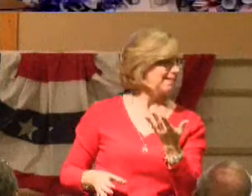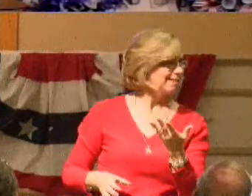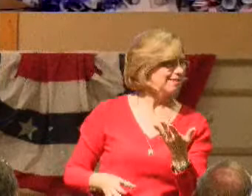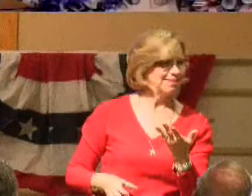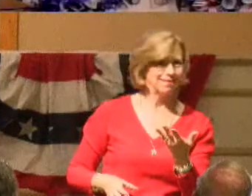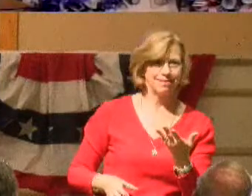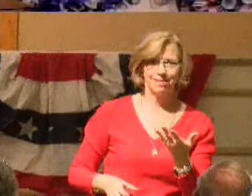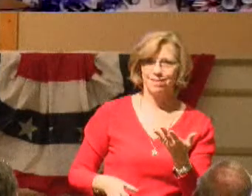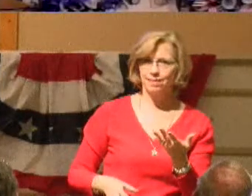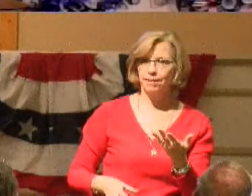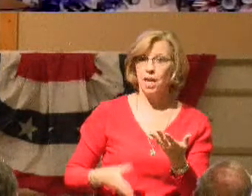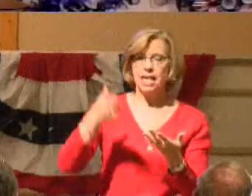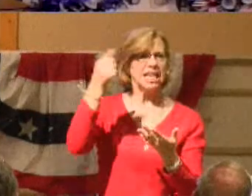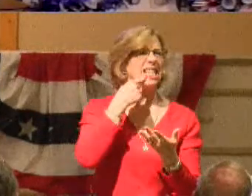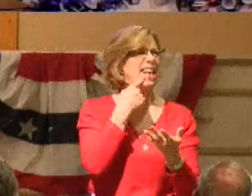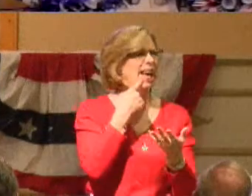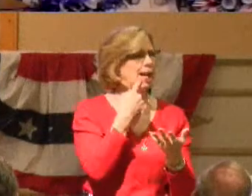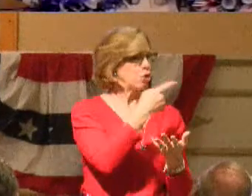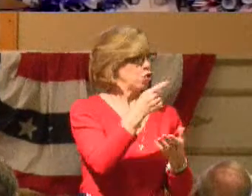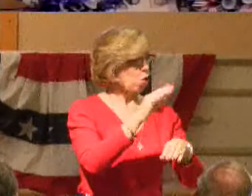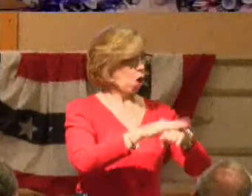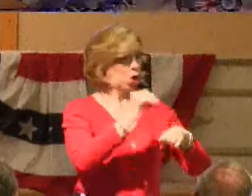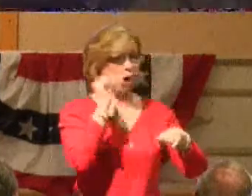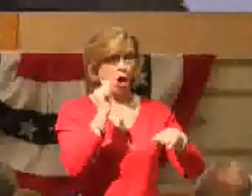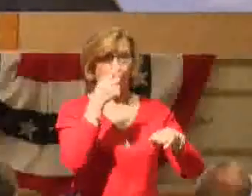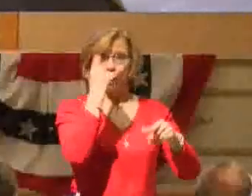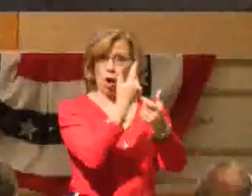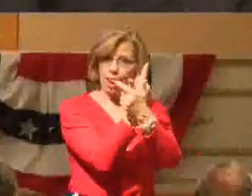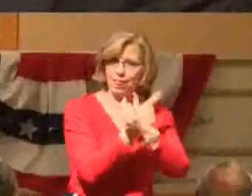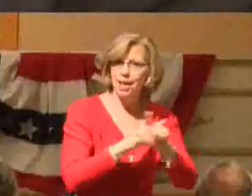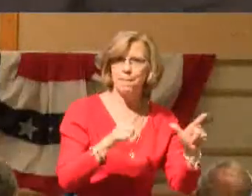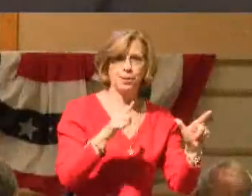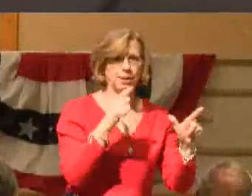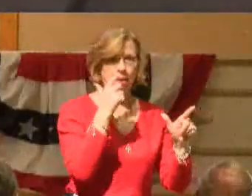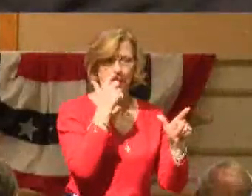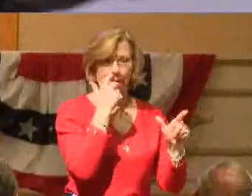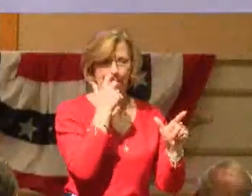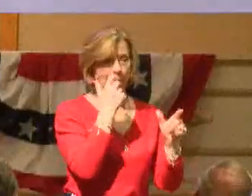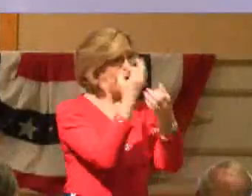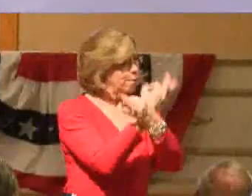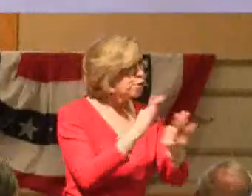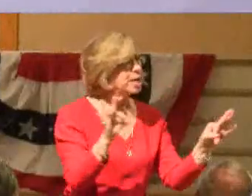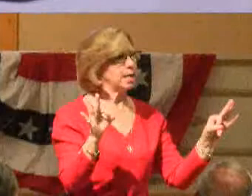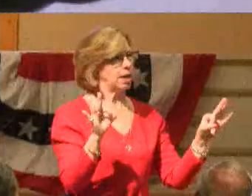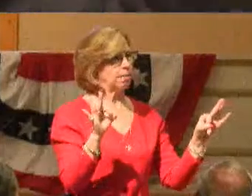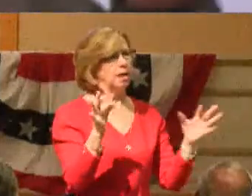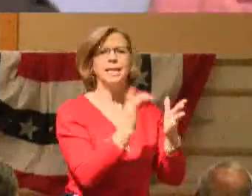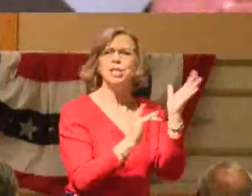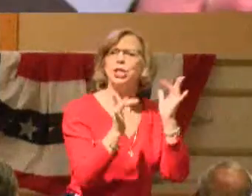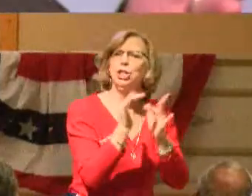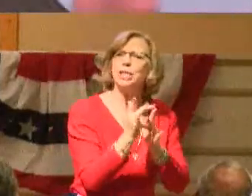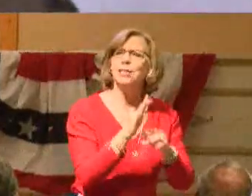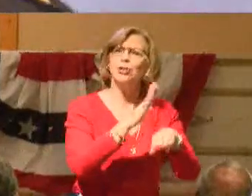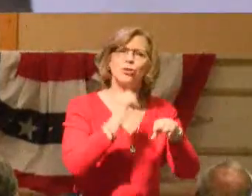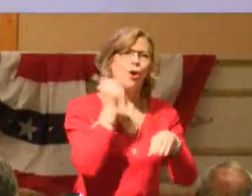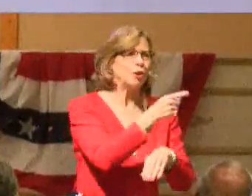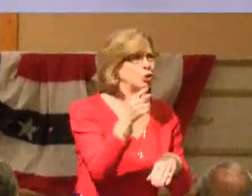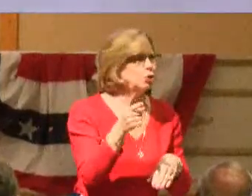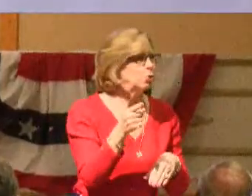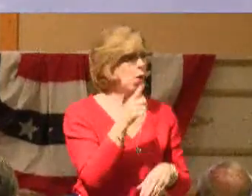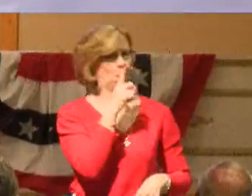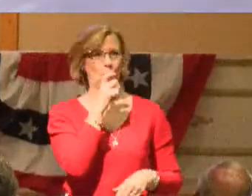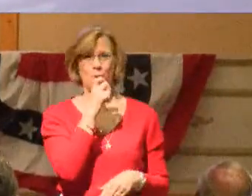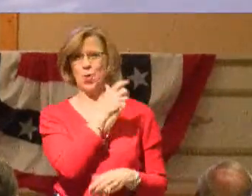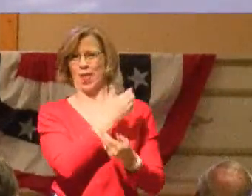5, ye have been called unto liberty, unto freedom. Who calls us to freedom? Jesus does. Who loves you? Who loves